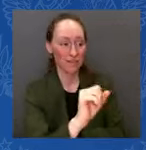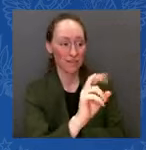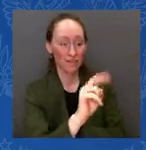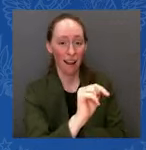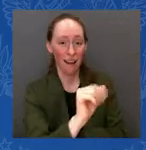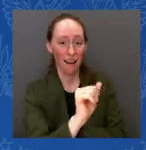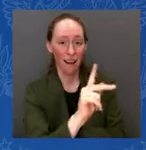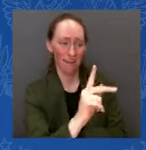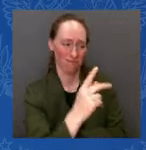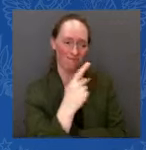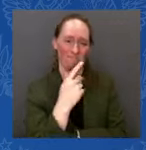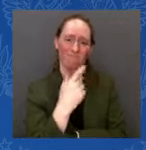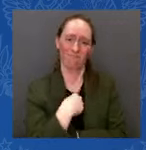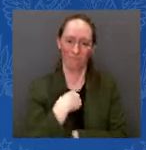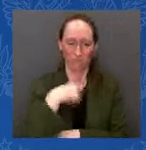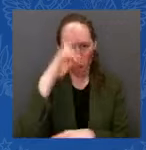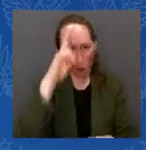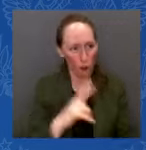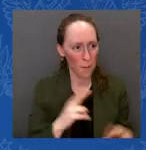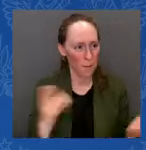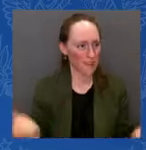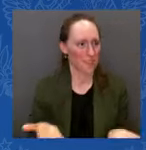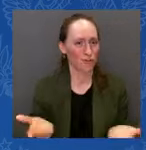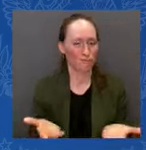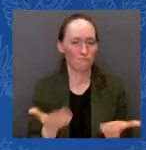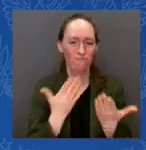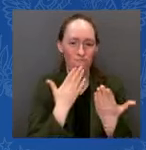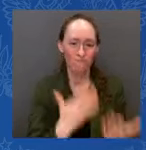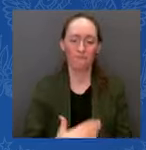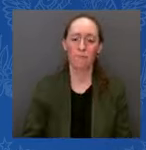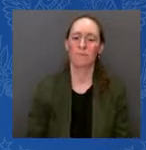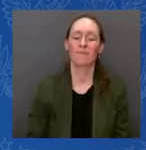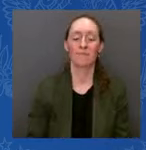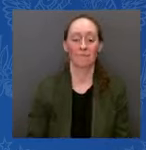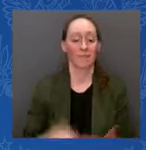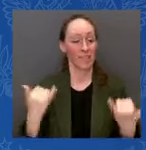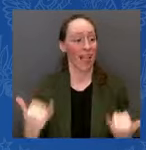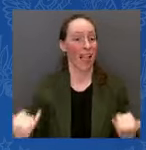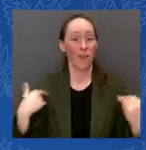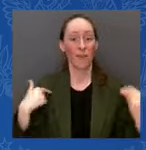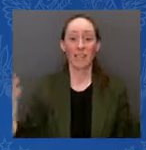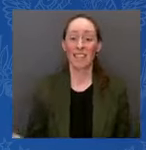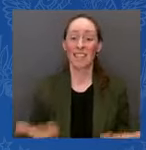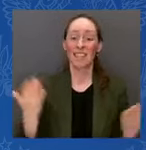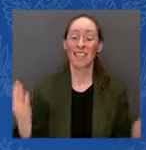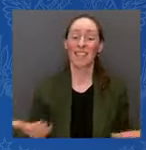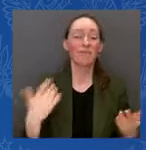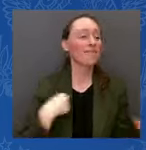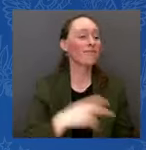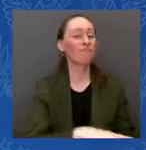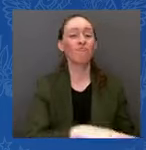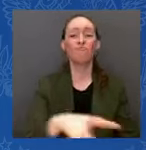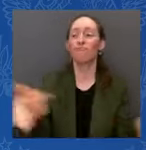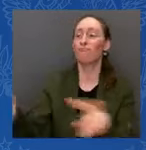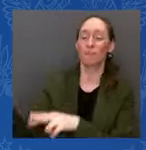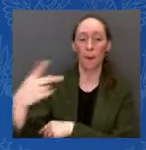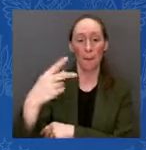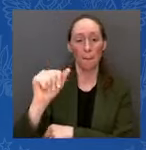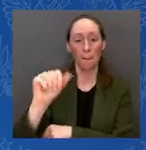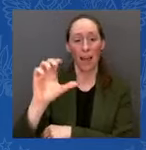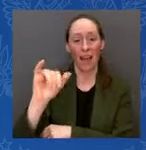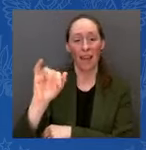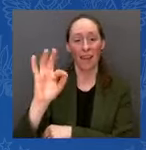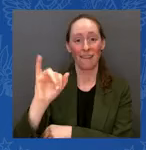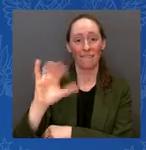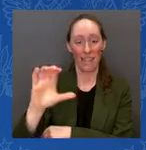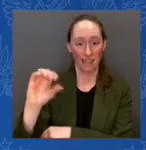here overlooking the Pacific Ocean, as leaders of true and trusted friends of my country of